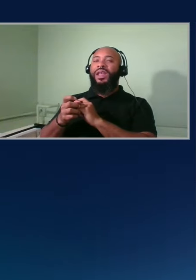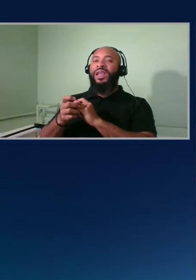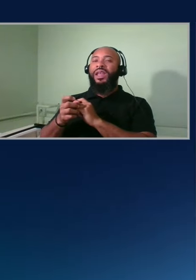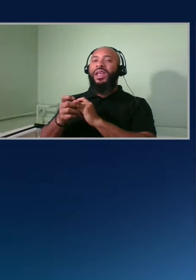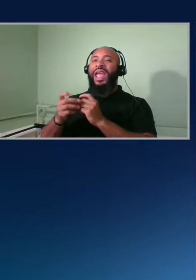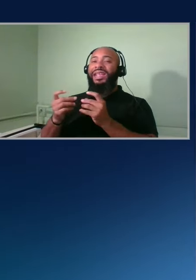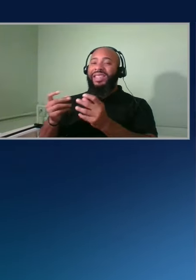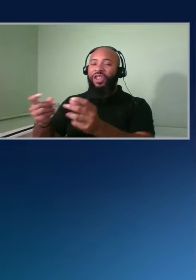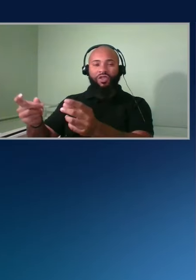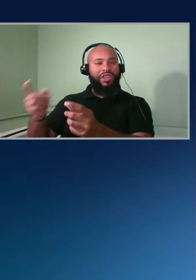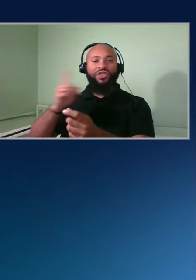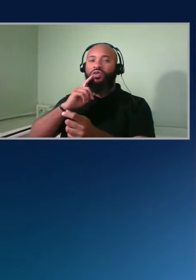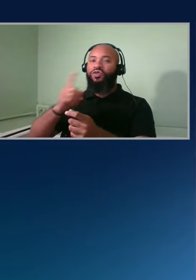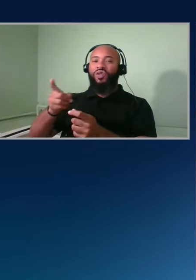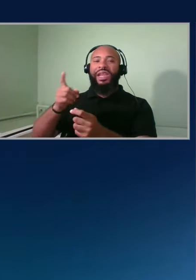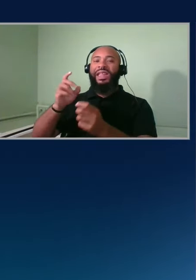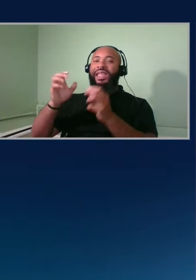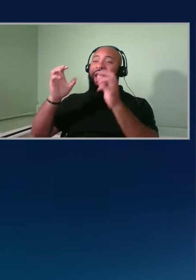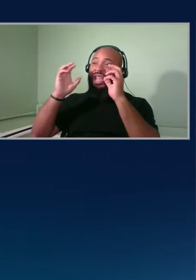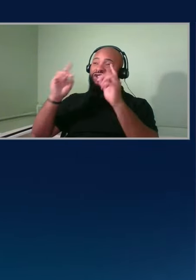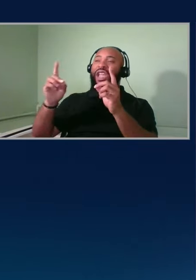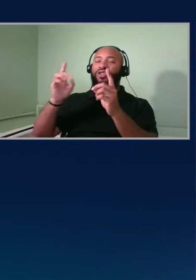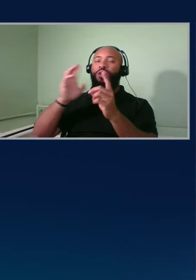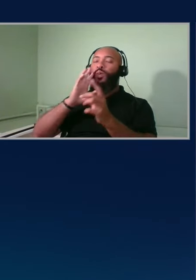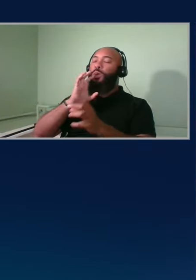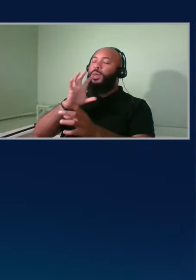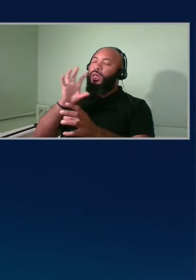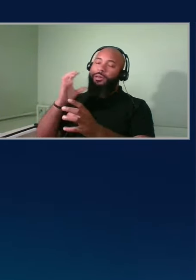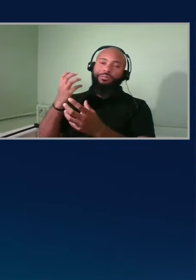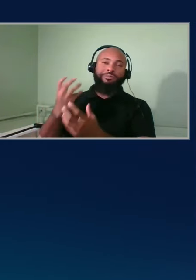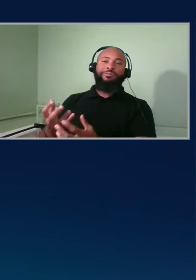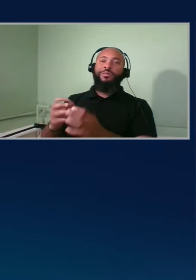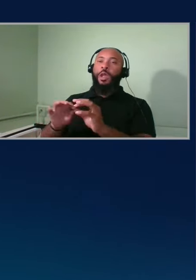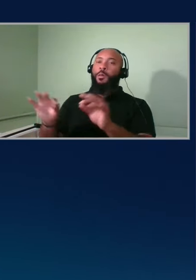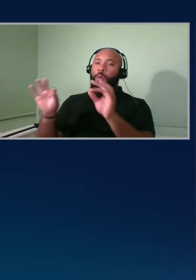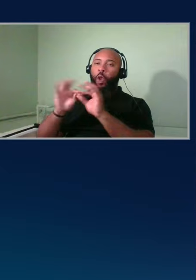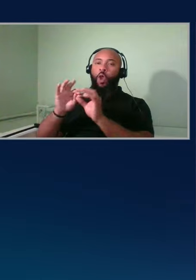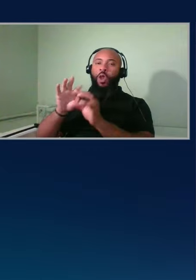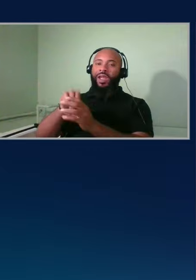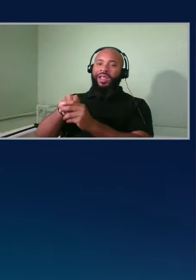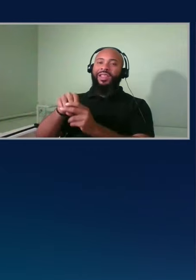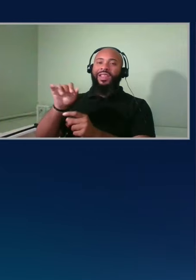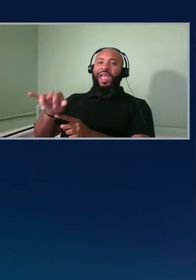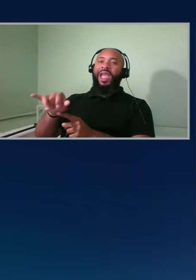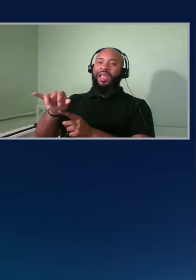key to that. So Yeah. go to the SaaS on AWS page,